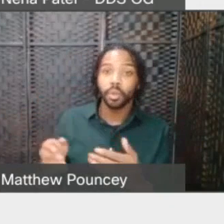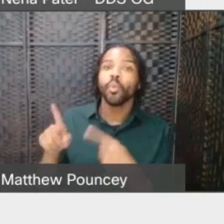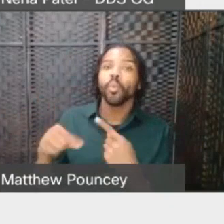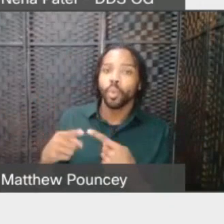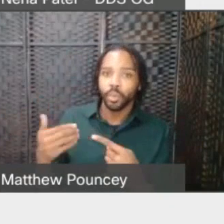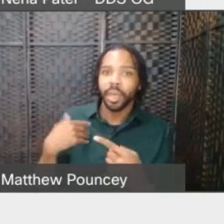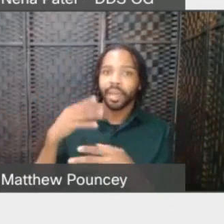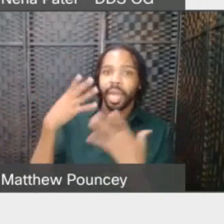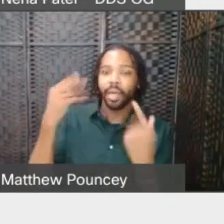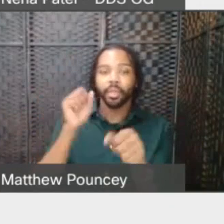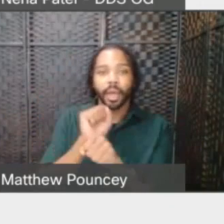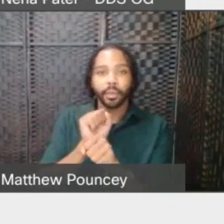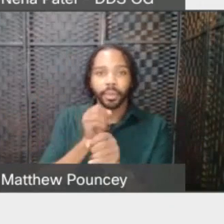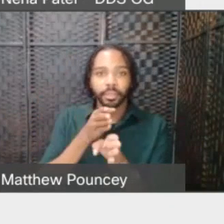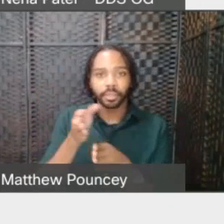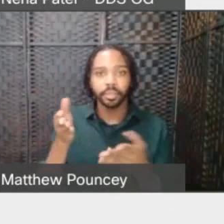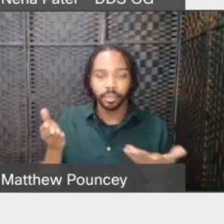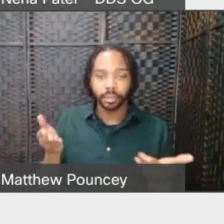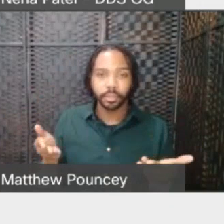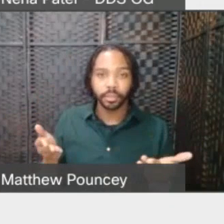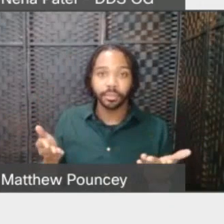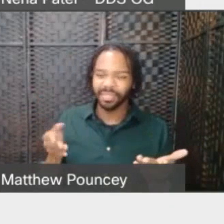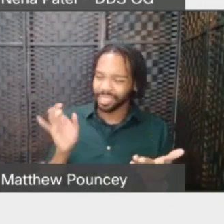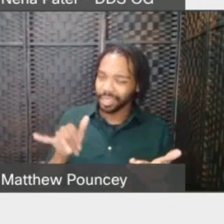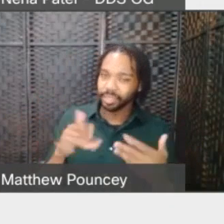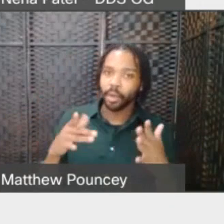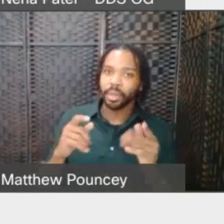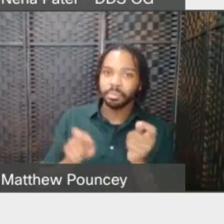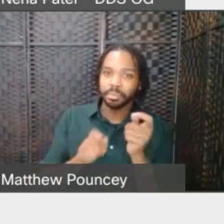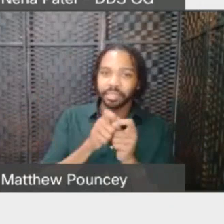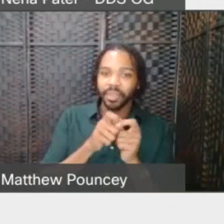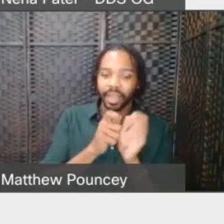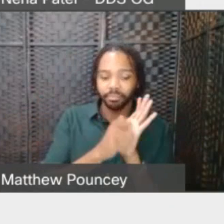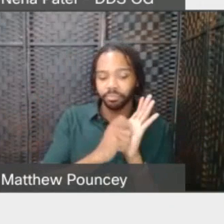health occupation position that has been specified in the regulation.